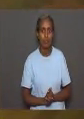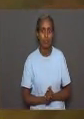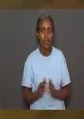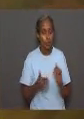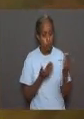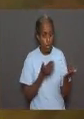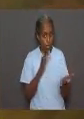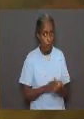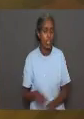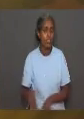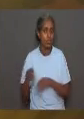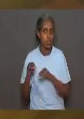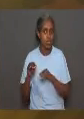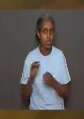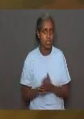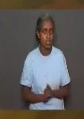Welcome back, students.